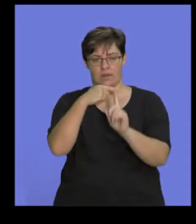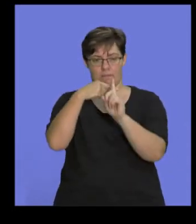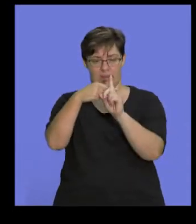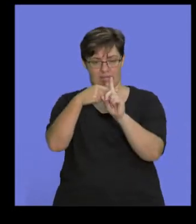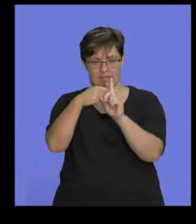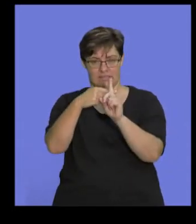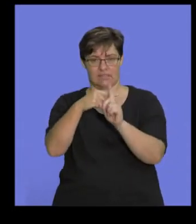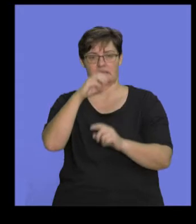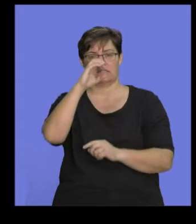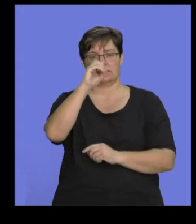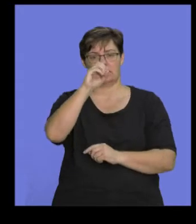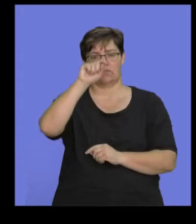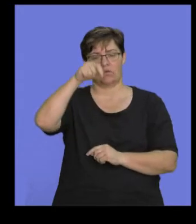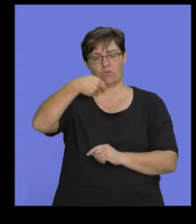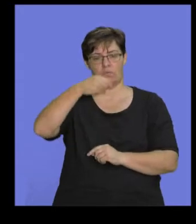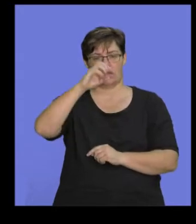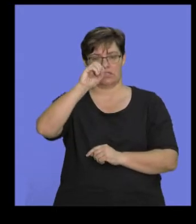plus